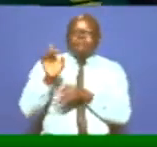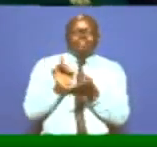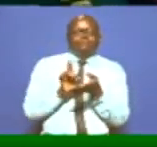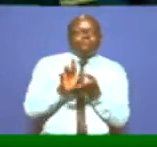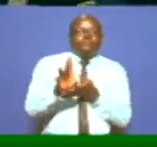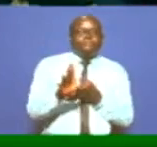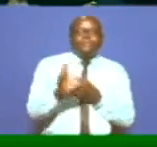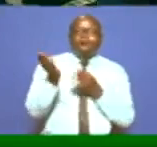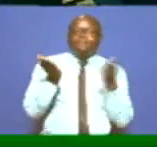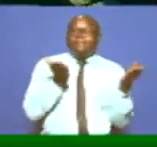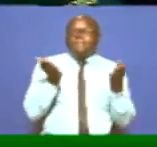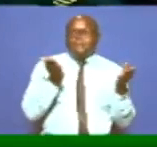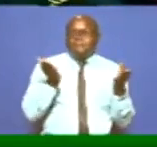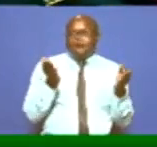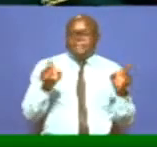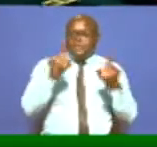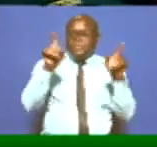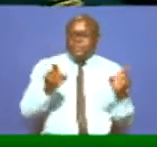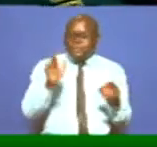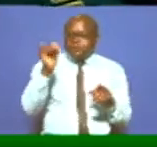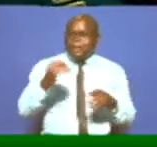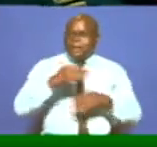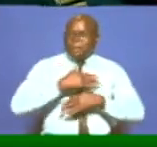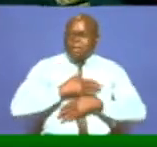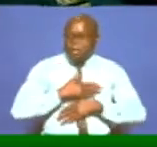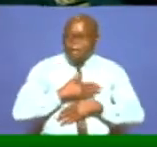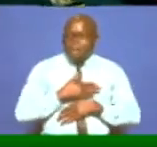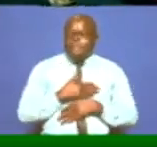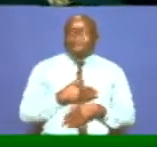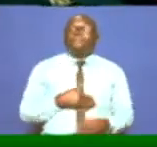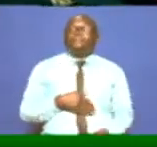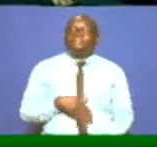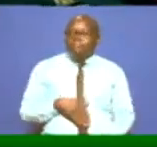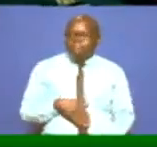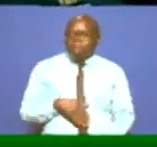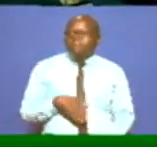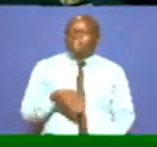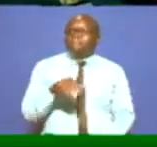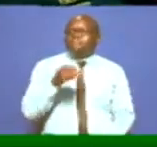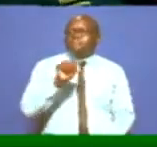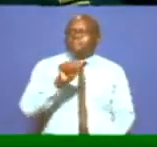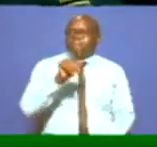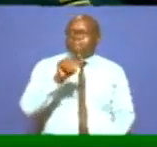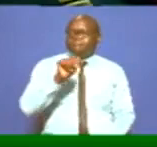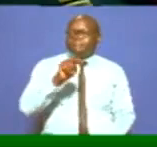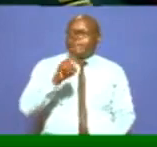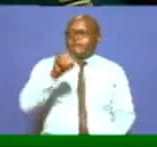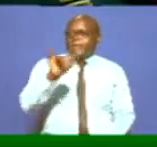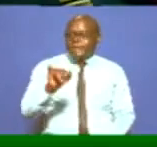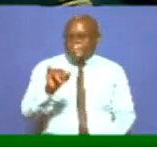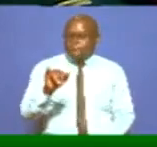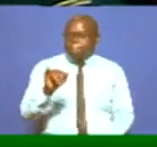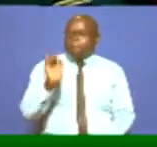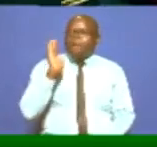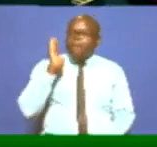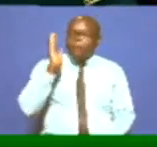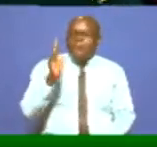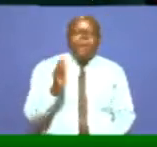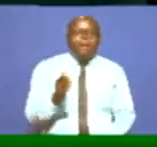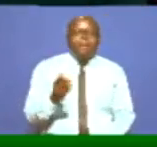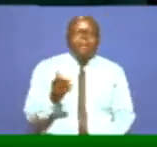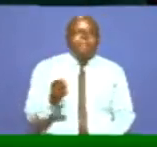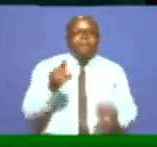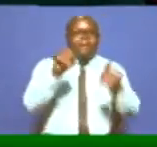the service. Questions by Honorable Sam Watandi, Member for Alego Songa, will be